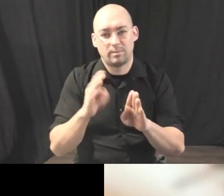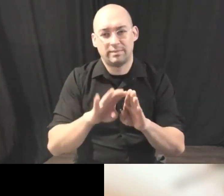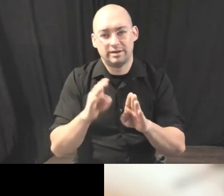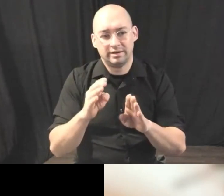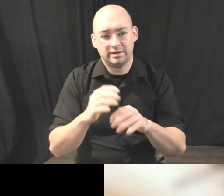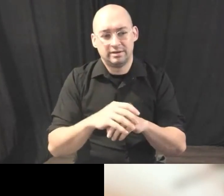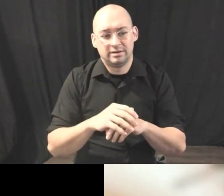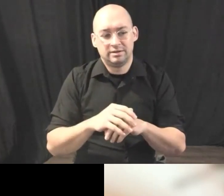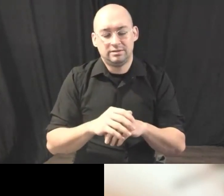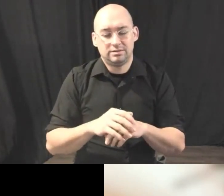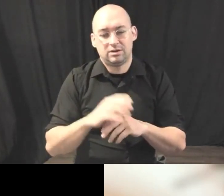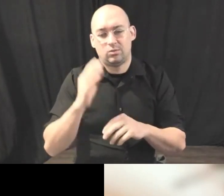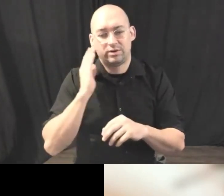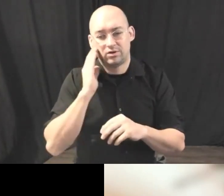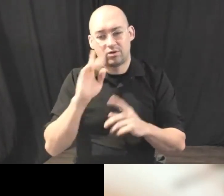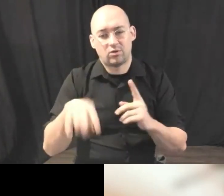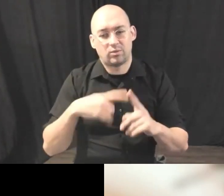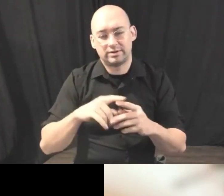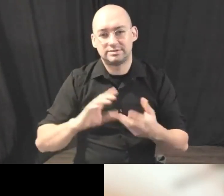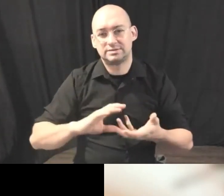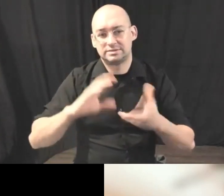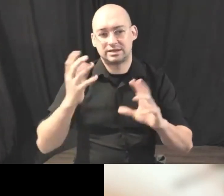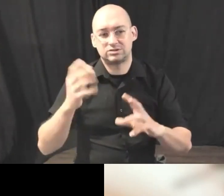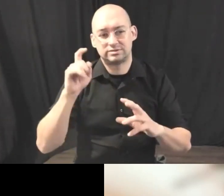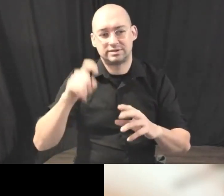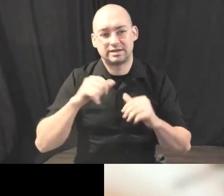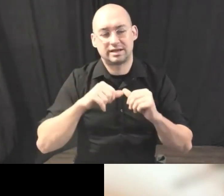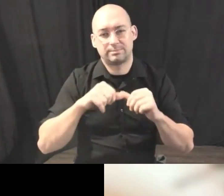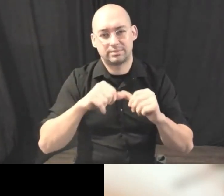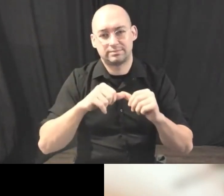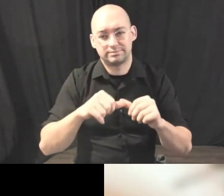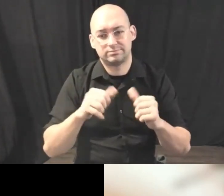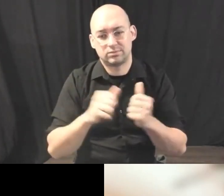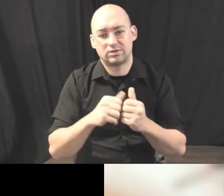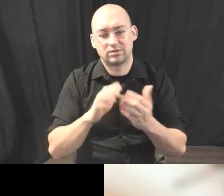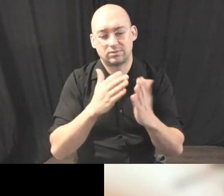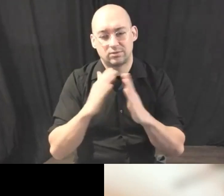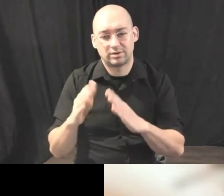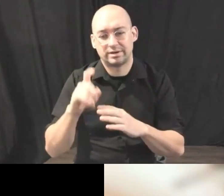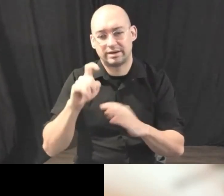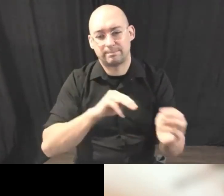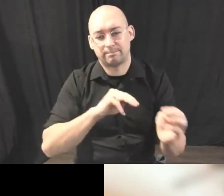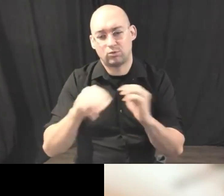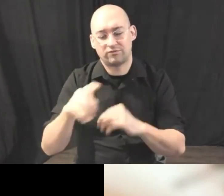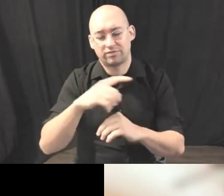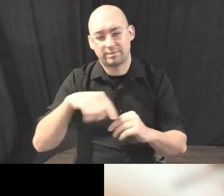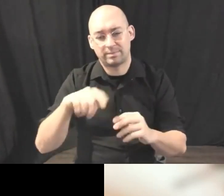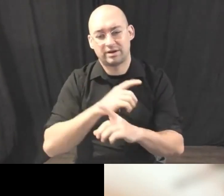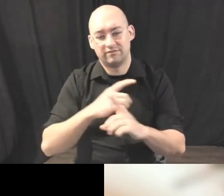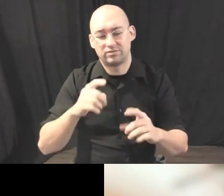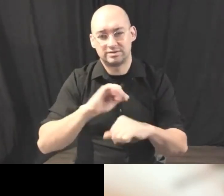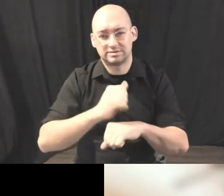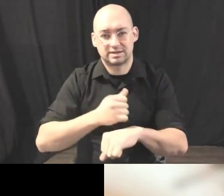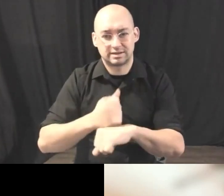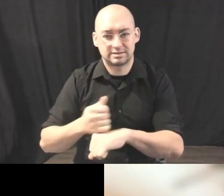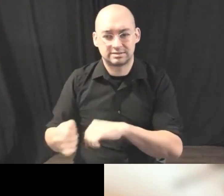that when there's disasters, we want to keep folks in the community, but sometimes we do have to move them into different settings. And so ensuring that we have